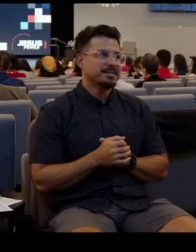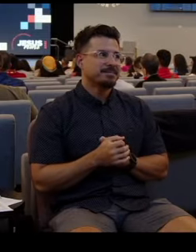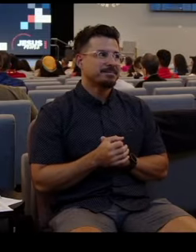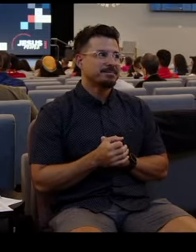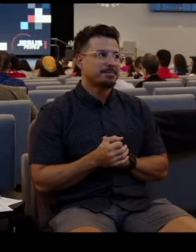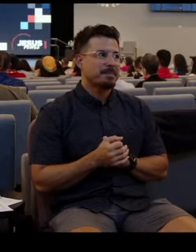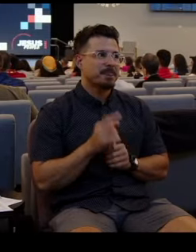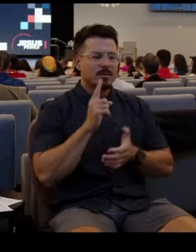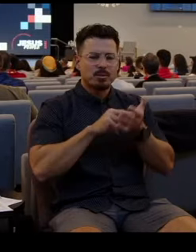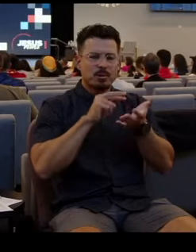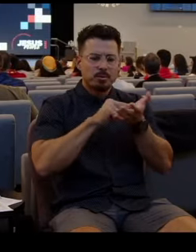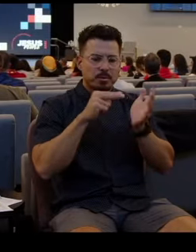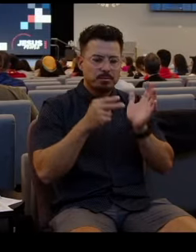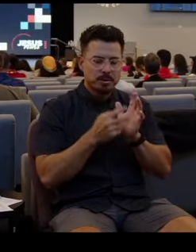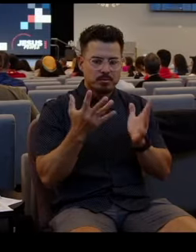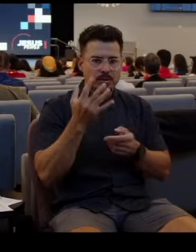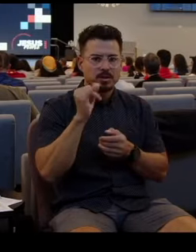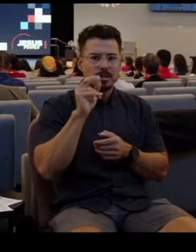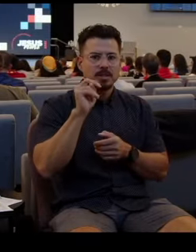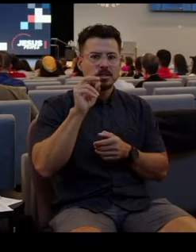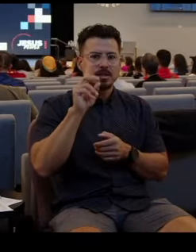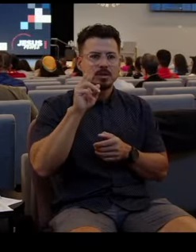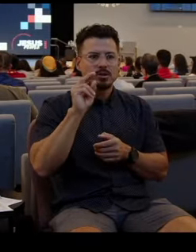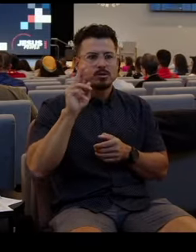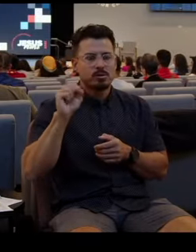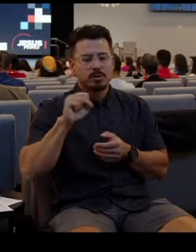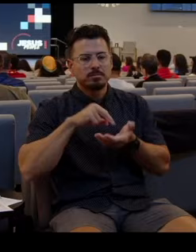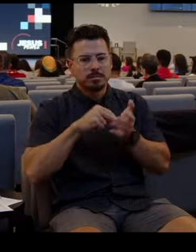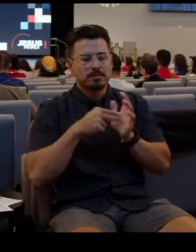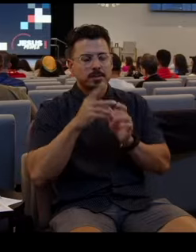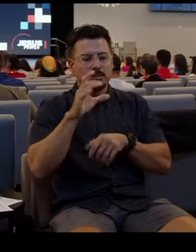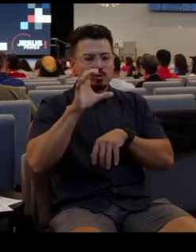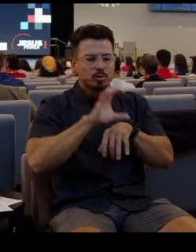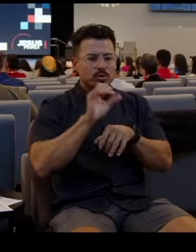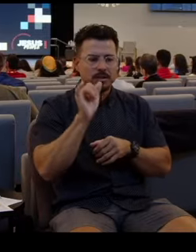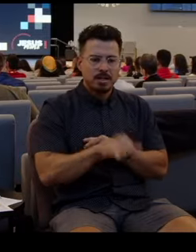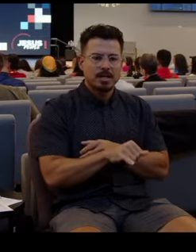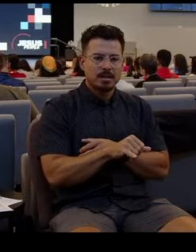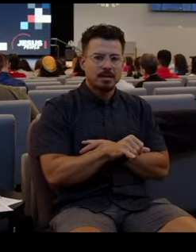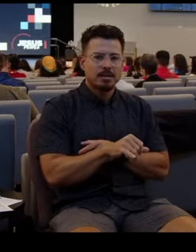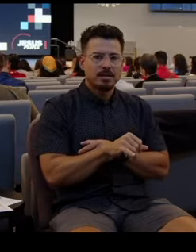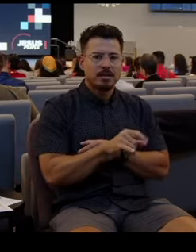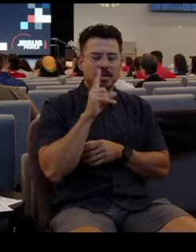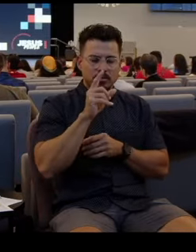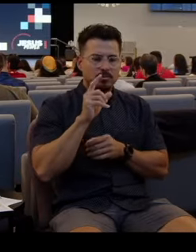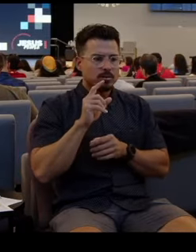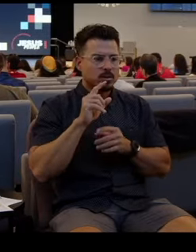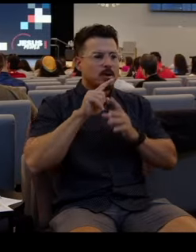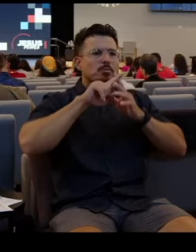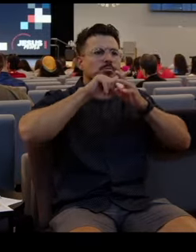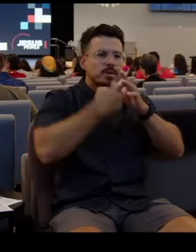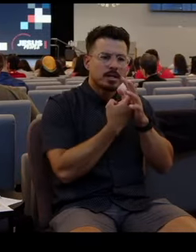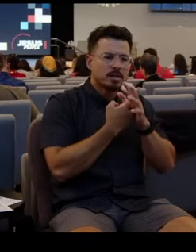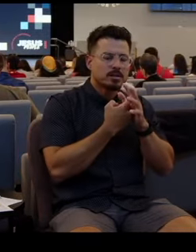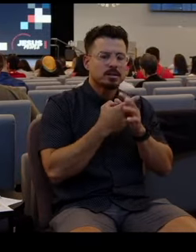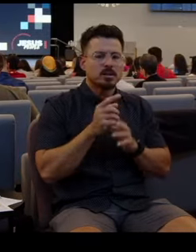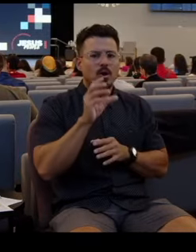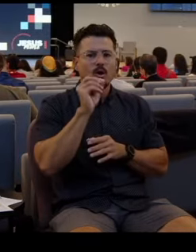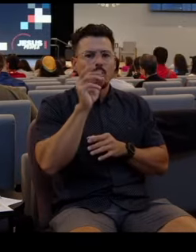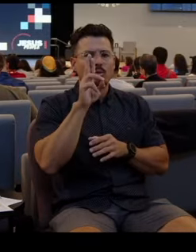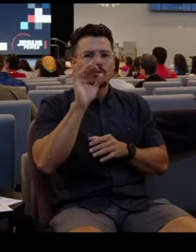But what it means is a church that is original or literally